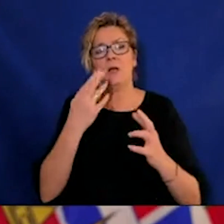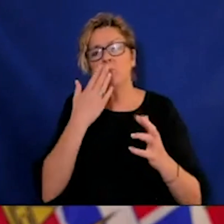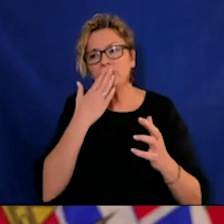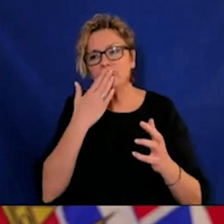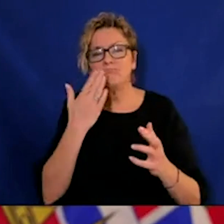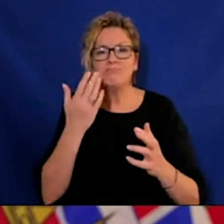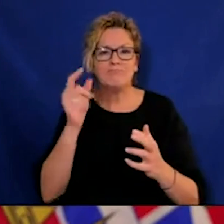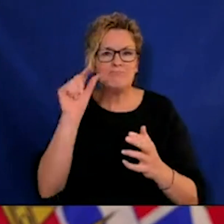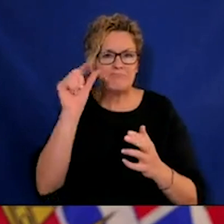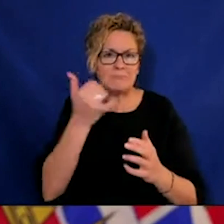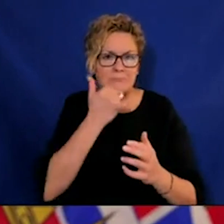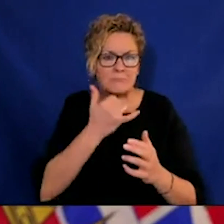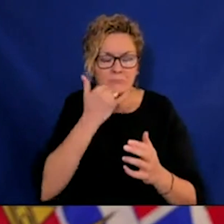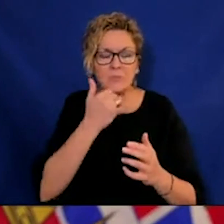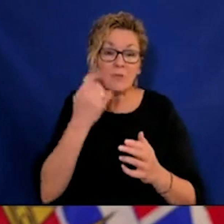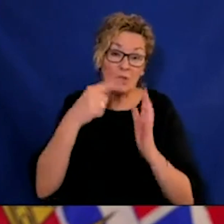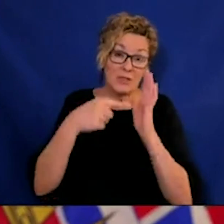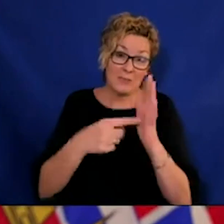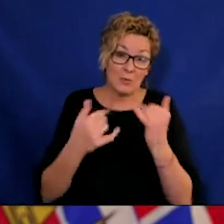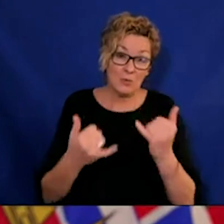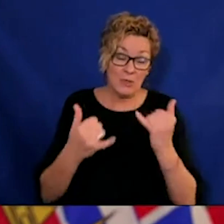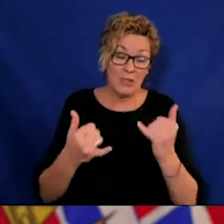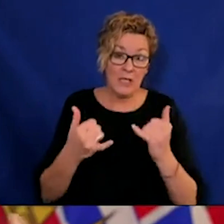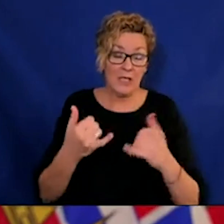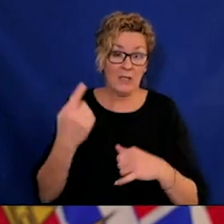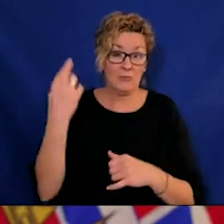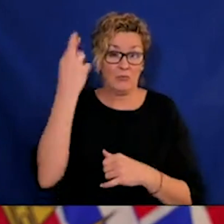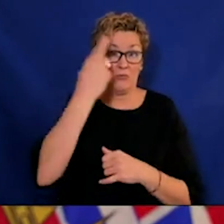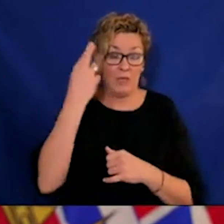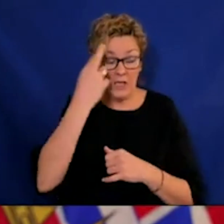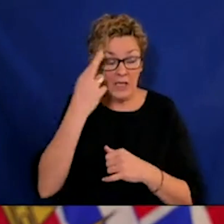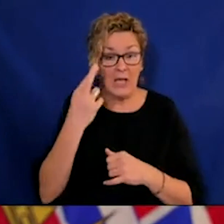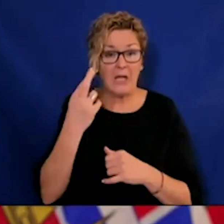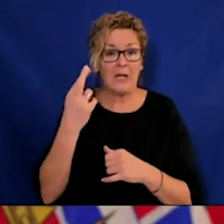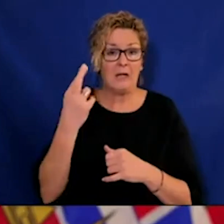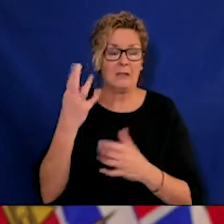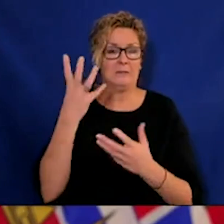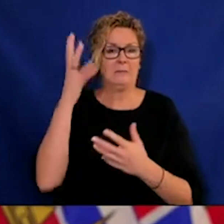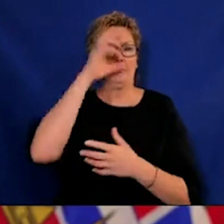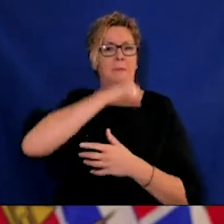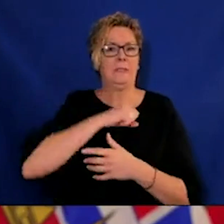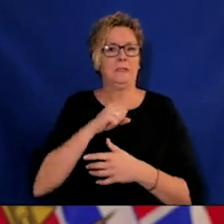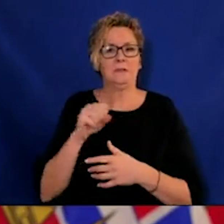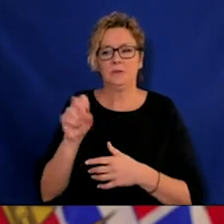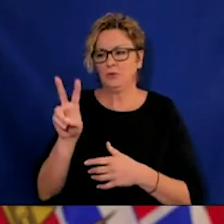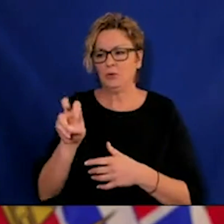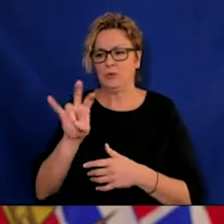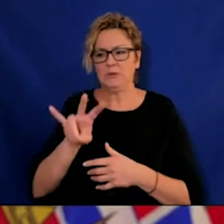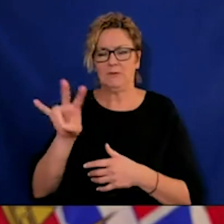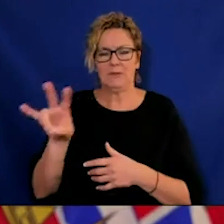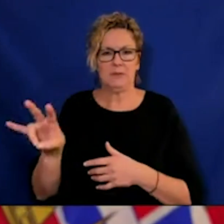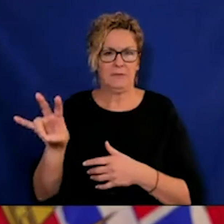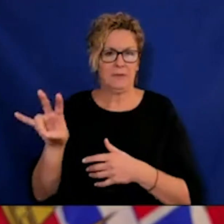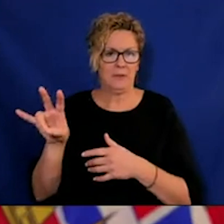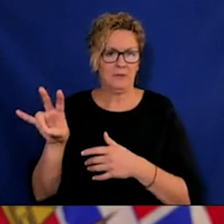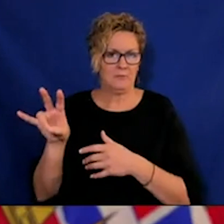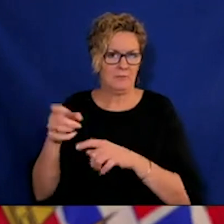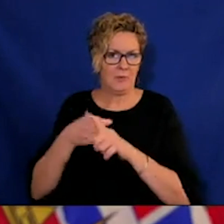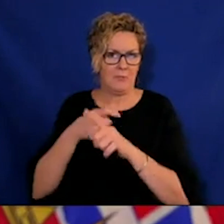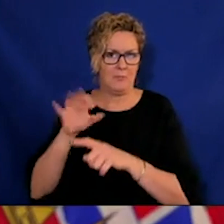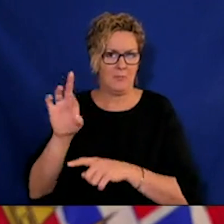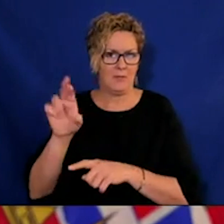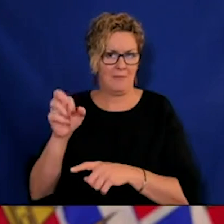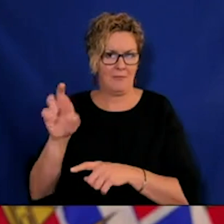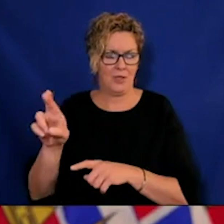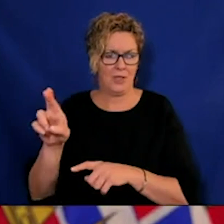a revision and added the additional cases that had not made it into the daily list, even though each of those cases